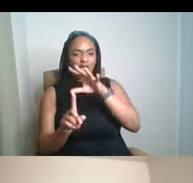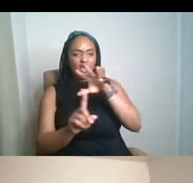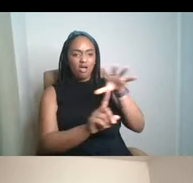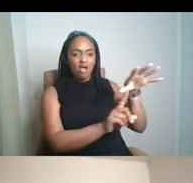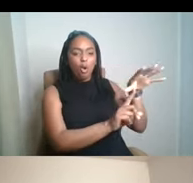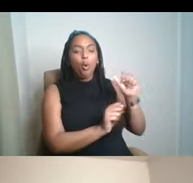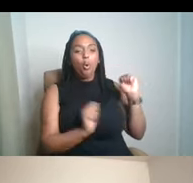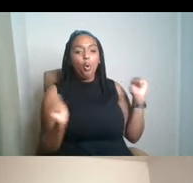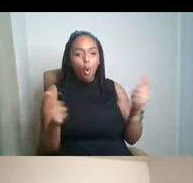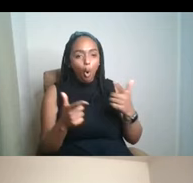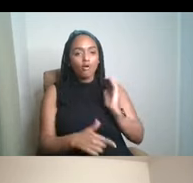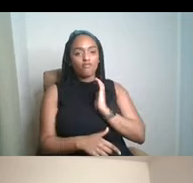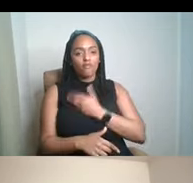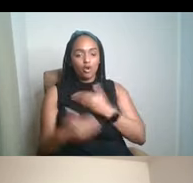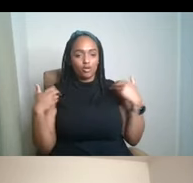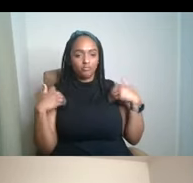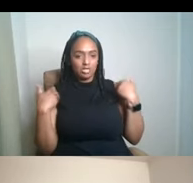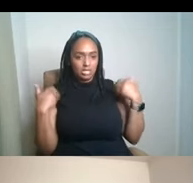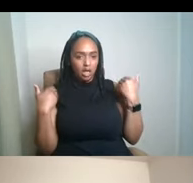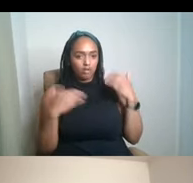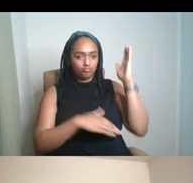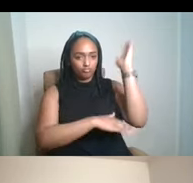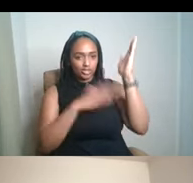wanna throw out some questions for y'all.